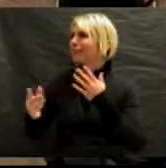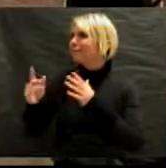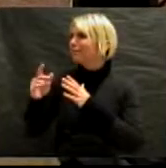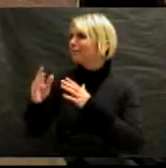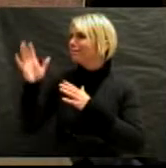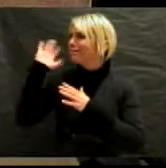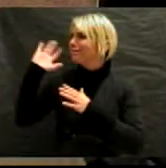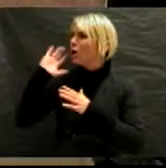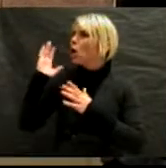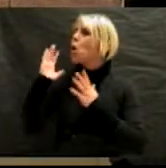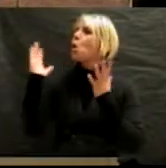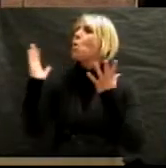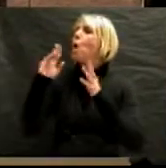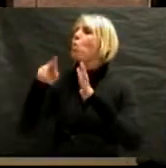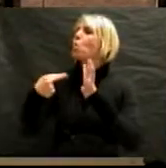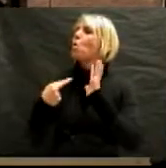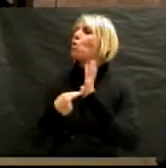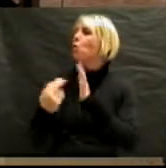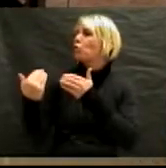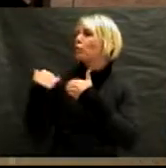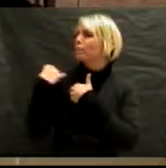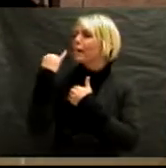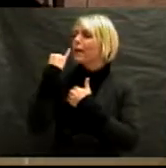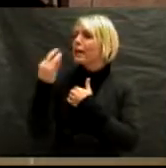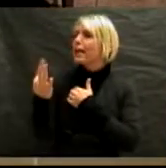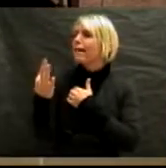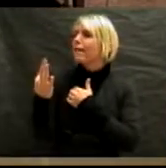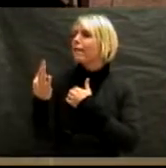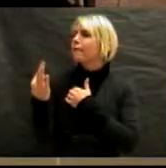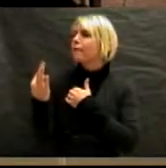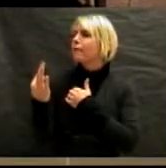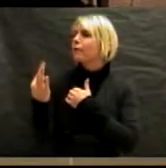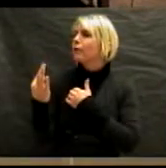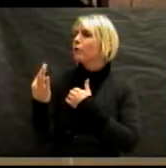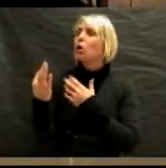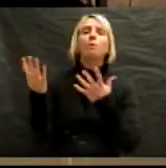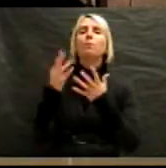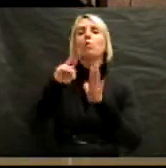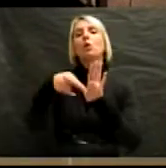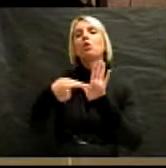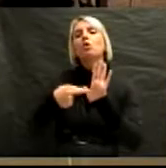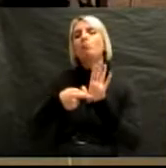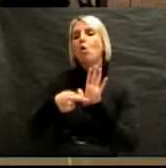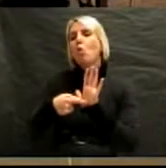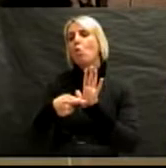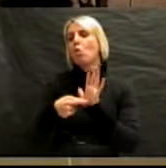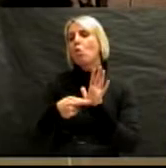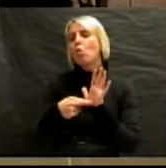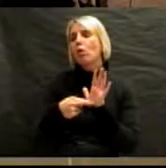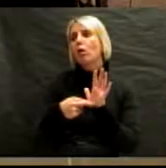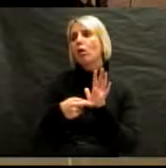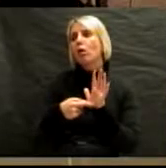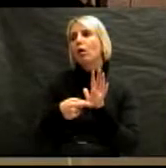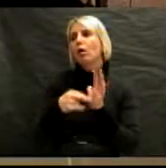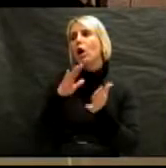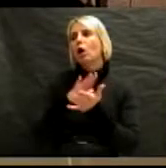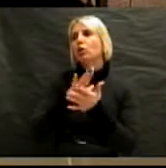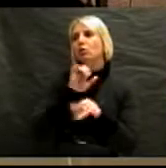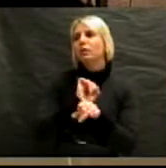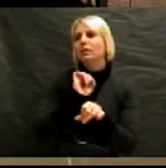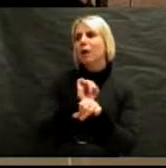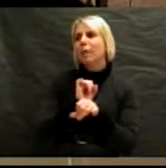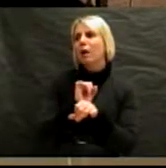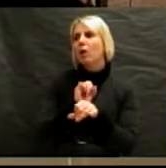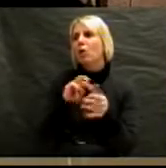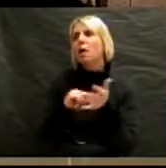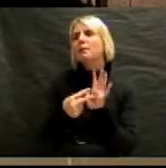responsibility, what's the role of this a school assignment? And I know that, Todd, you had done some work with the principals, and I wonder if